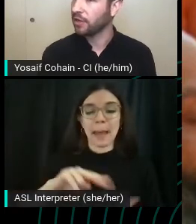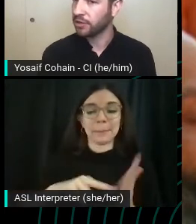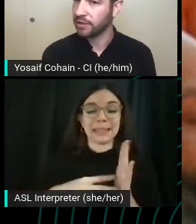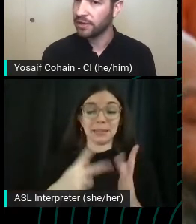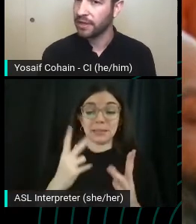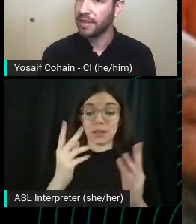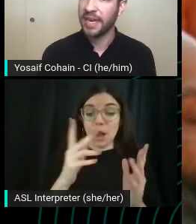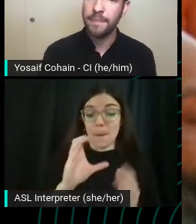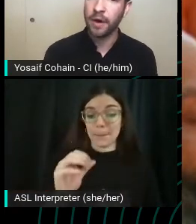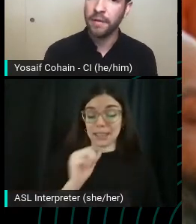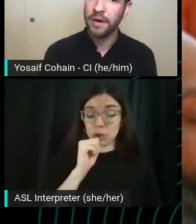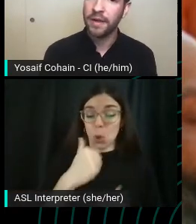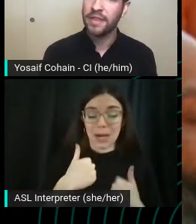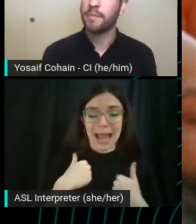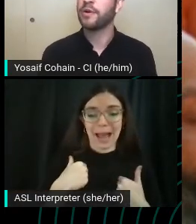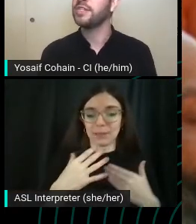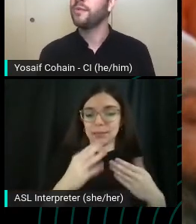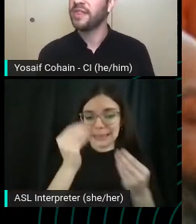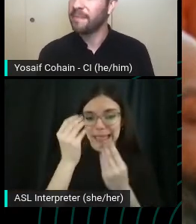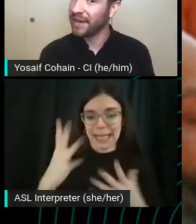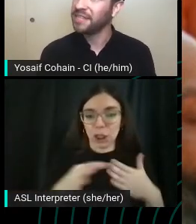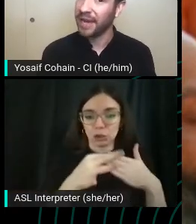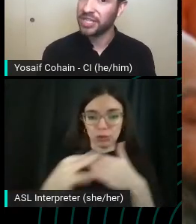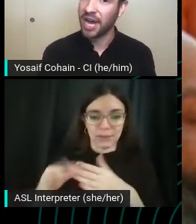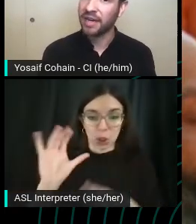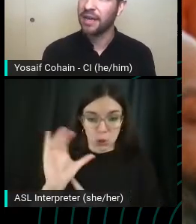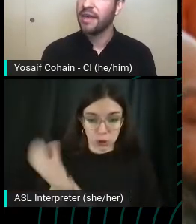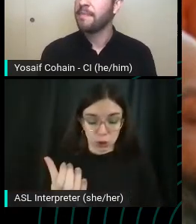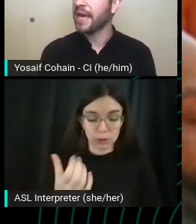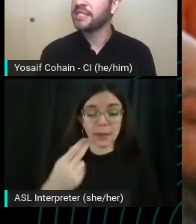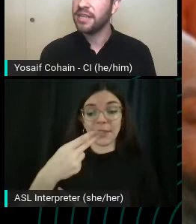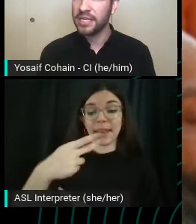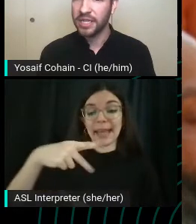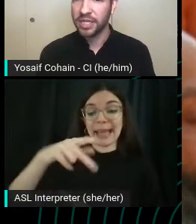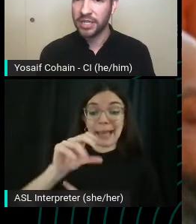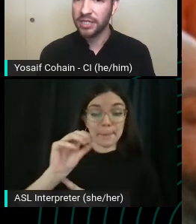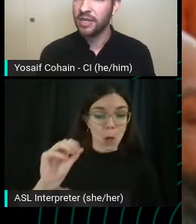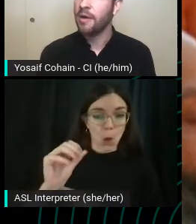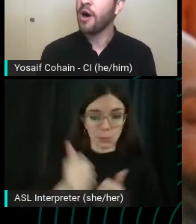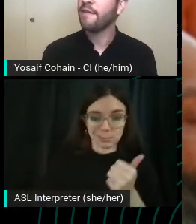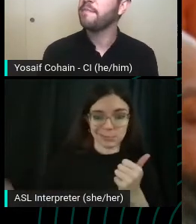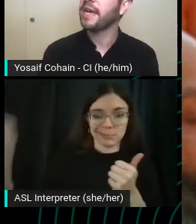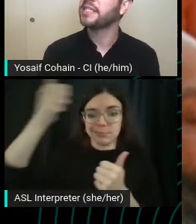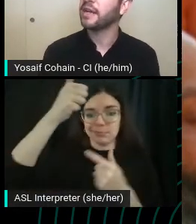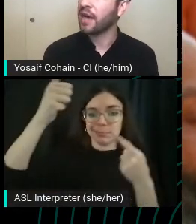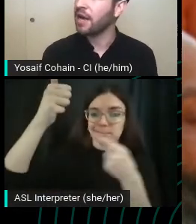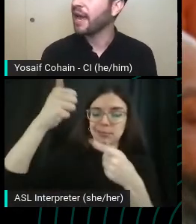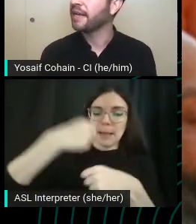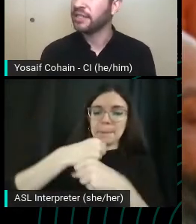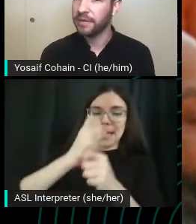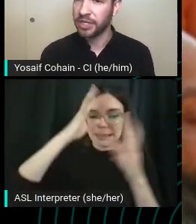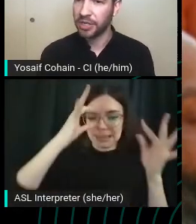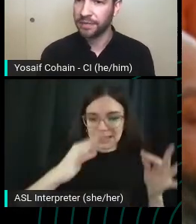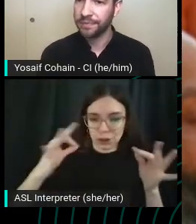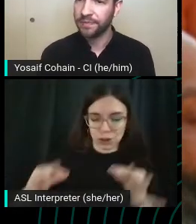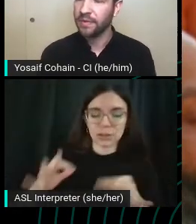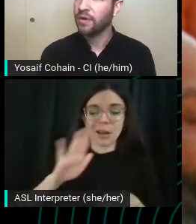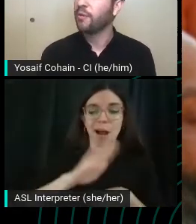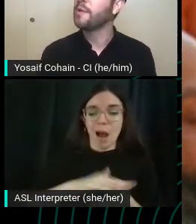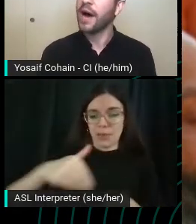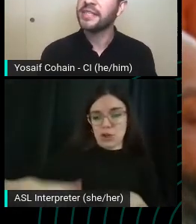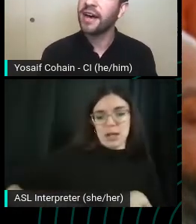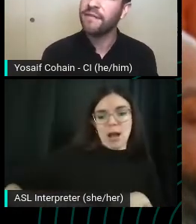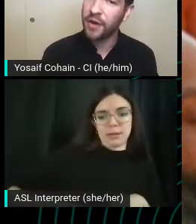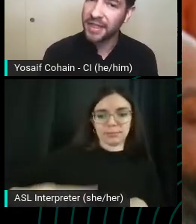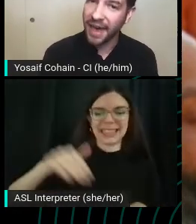data-driven culture, the HIPPO, the person with the biggest paycheck, makes the decisions often based on gut and intuition.